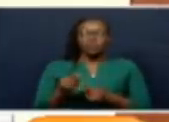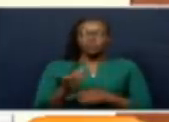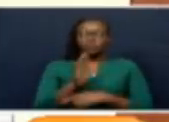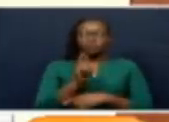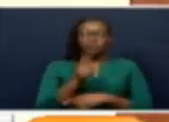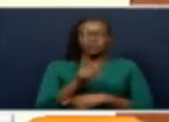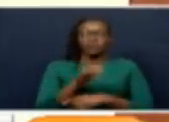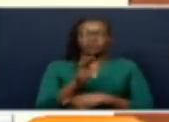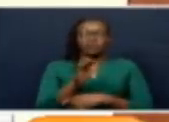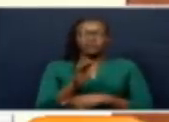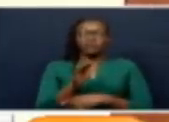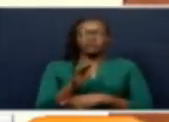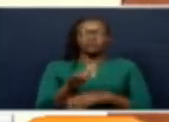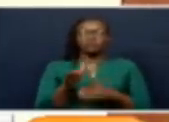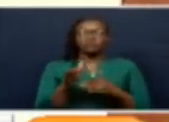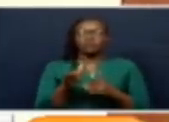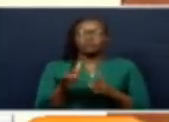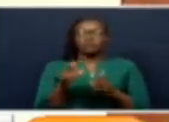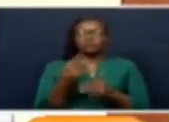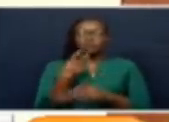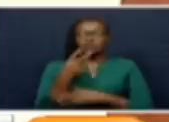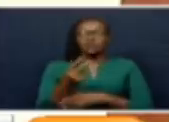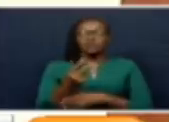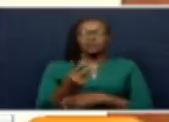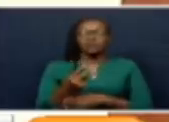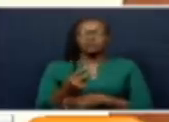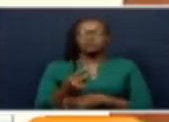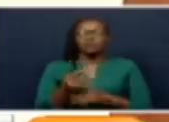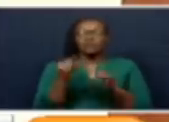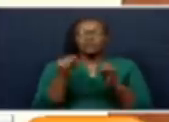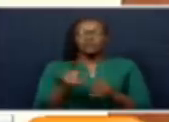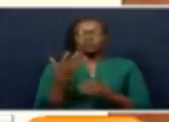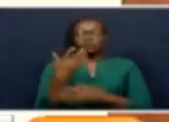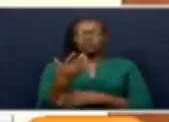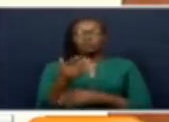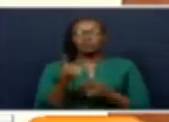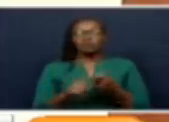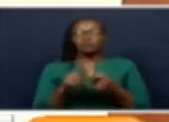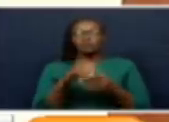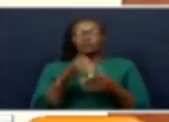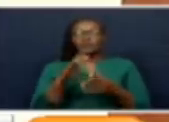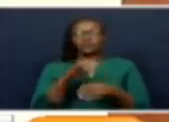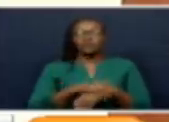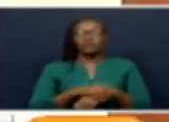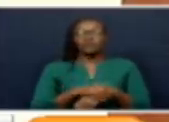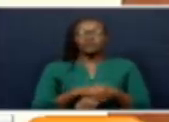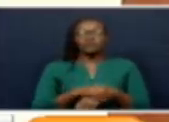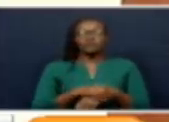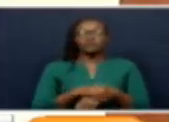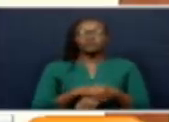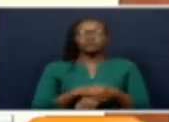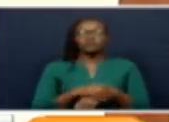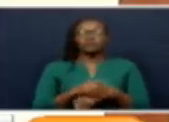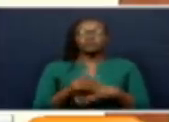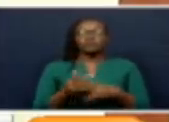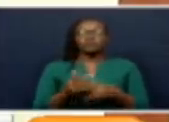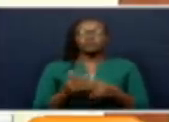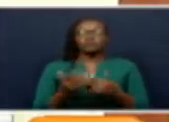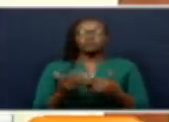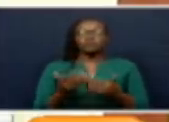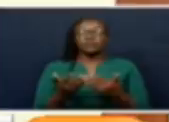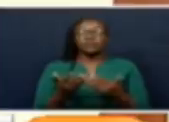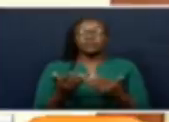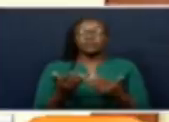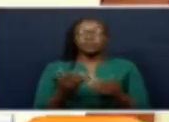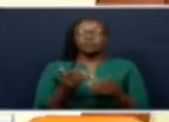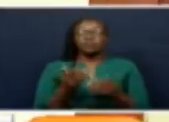He started Kenya Times. A newspaper to attack his own KTN. Understand that. Yes. But he did not say,